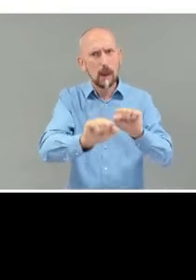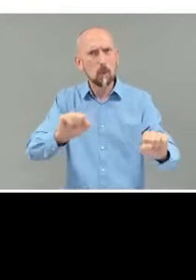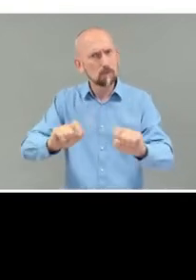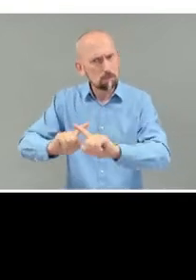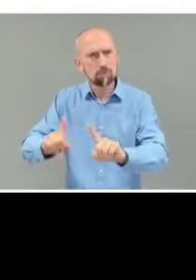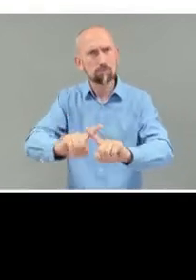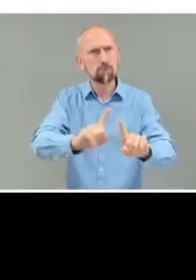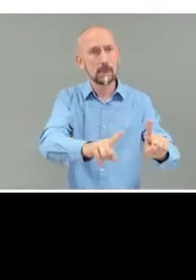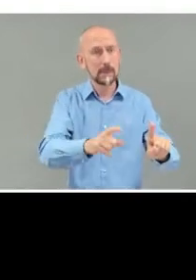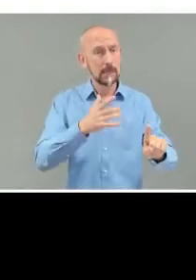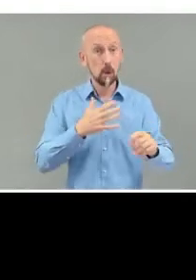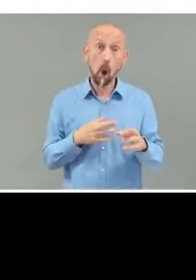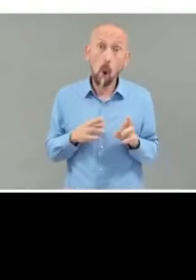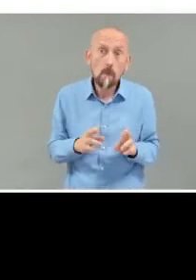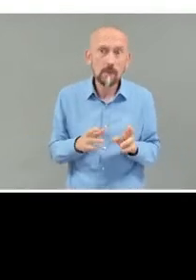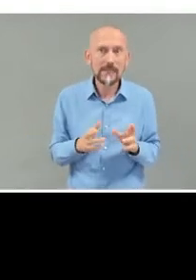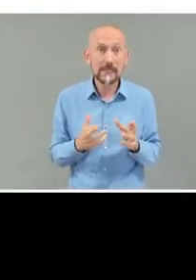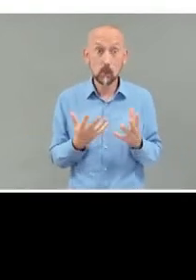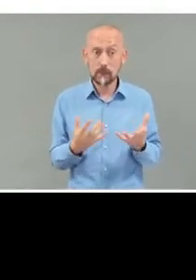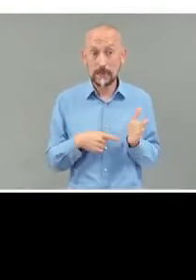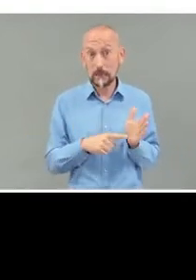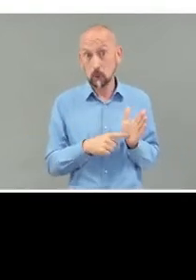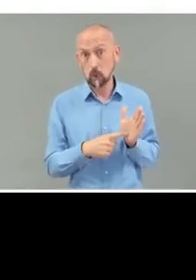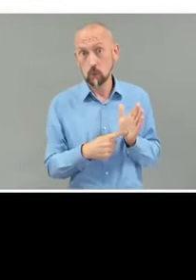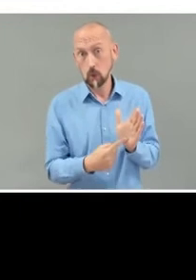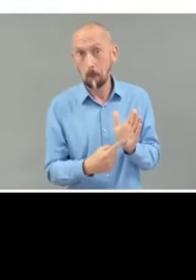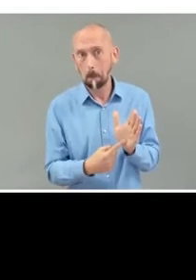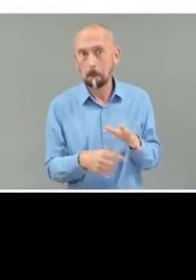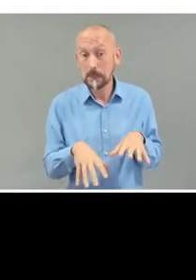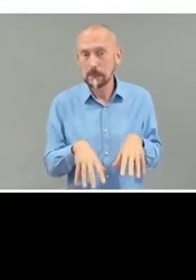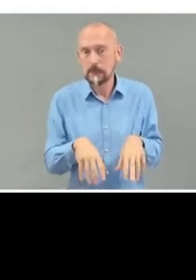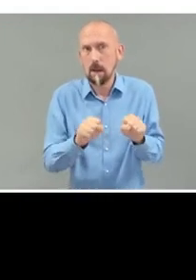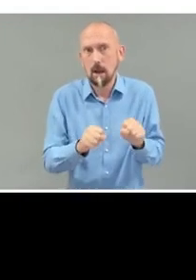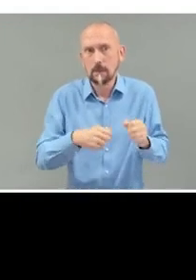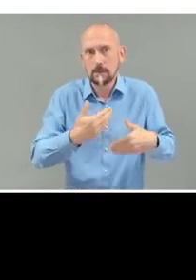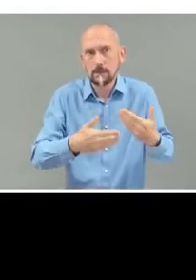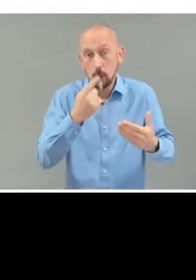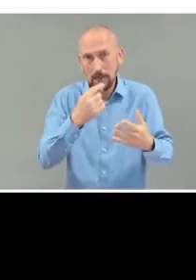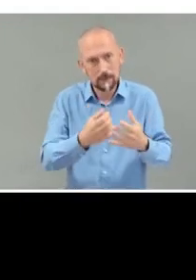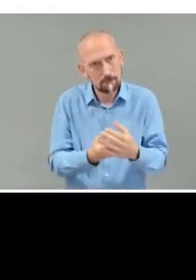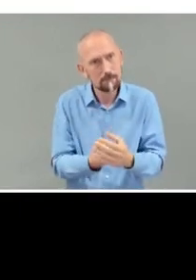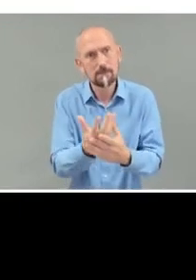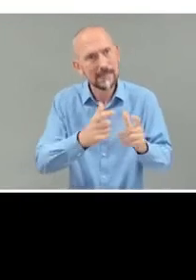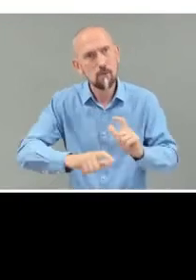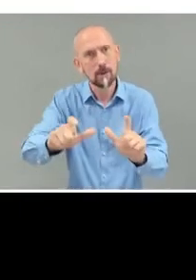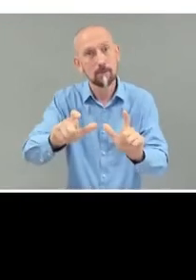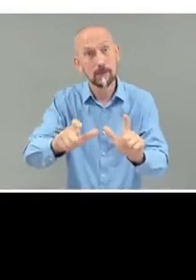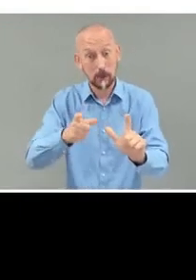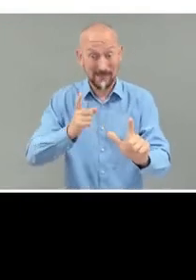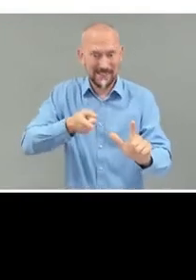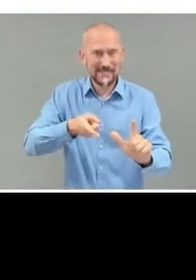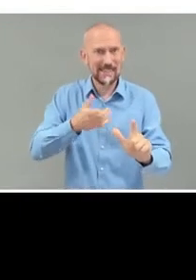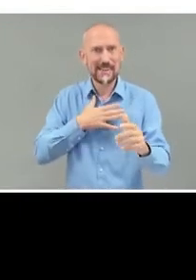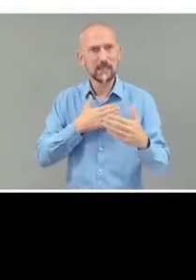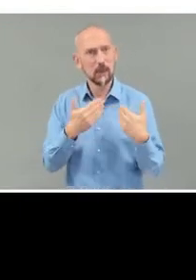today is that there is a start for us to work from. And with that in mind, I'd like to hand over to Rajni